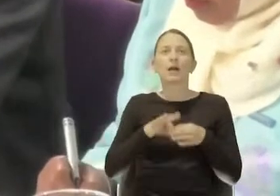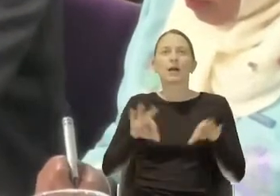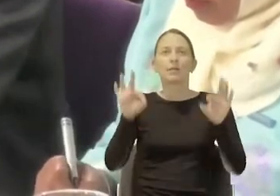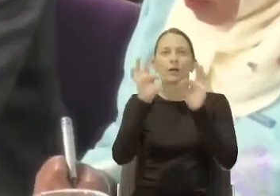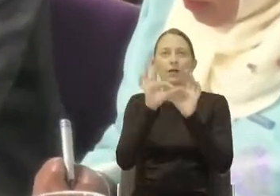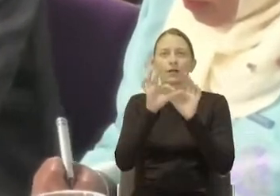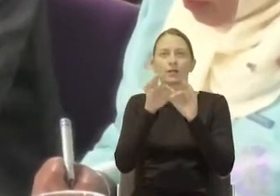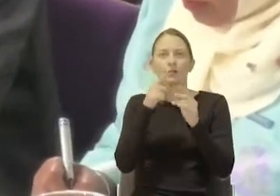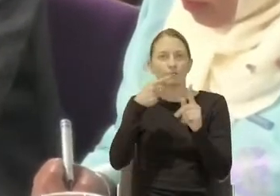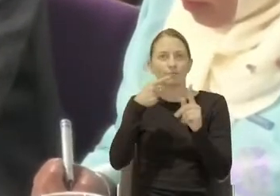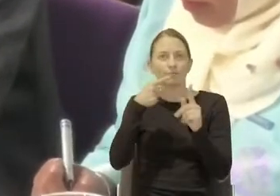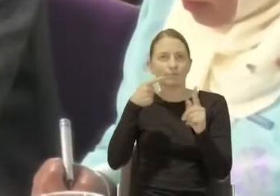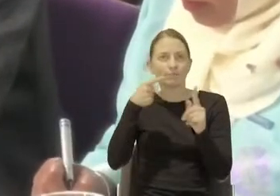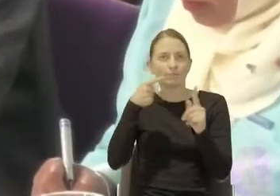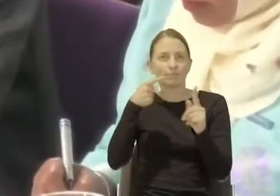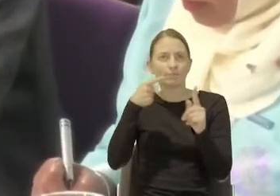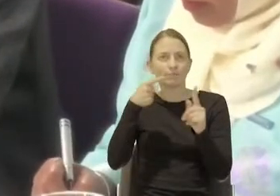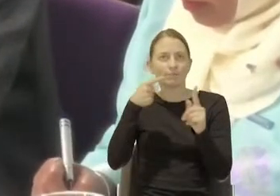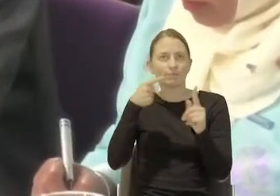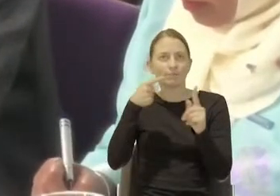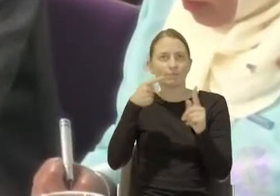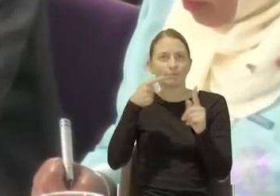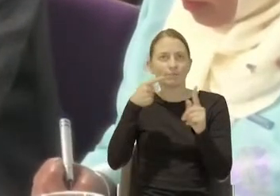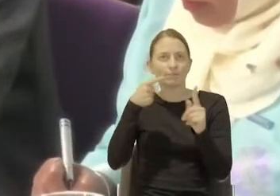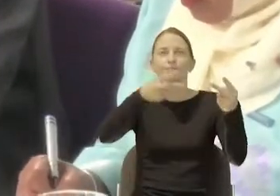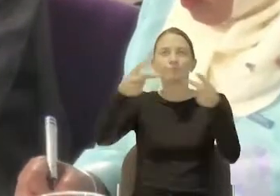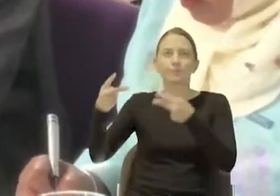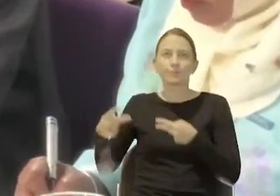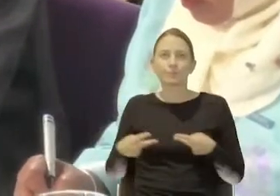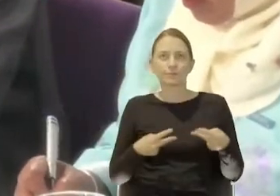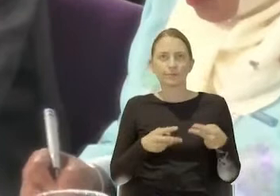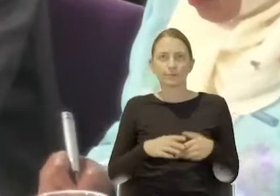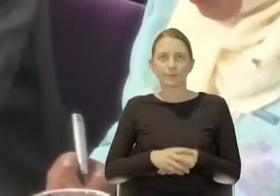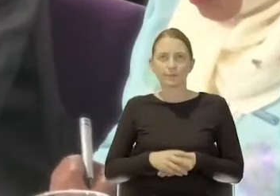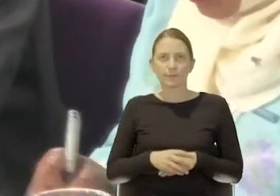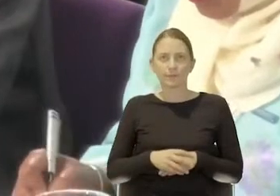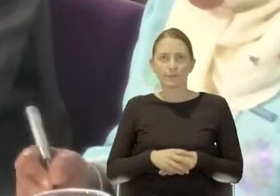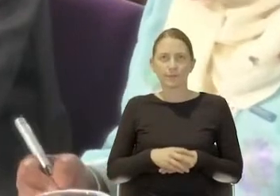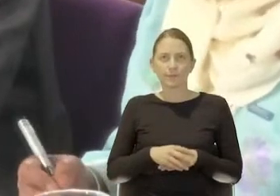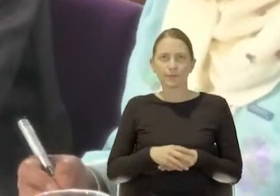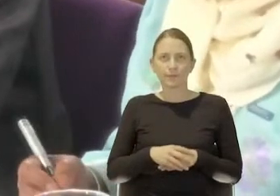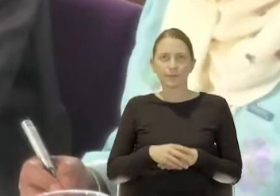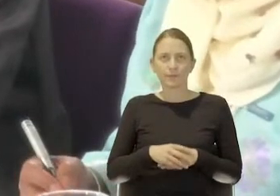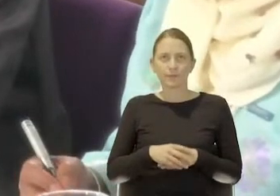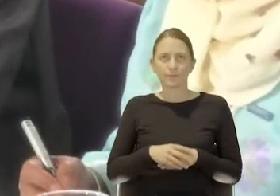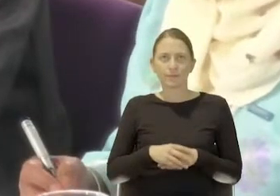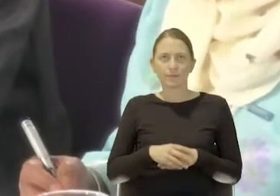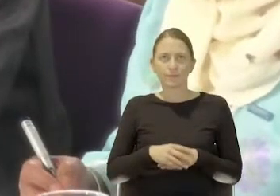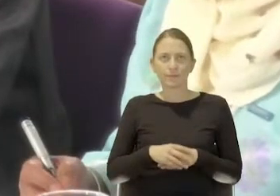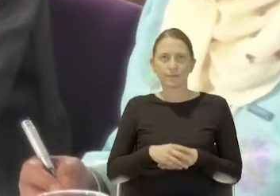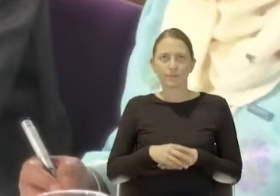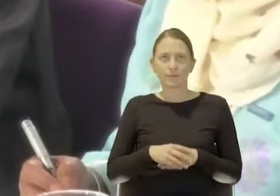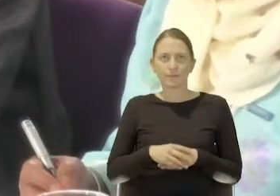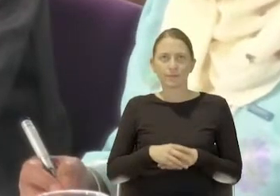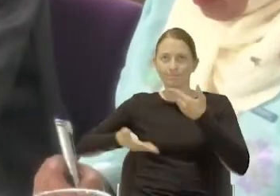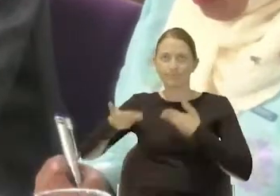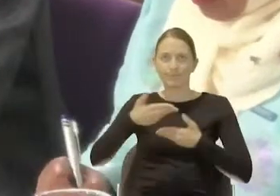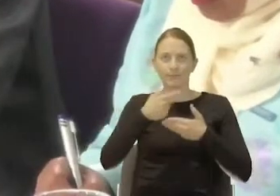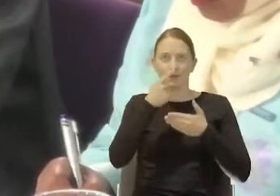wanted to convey to you is that through the coordinated efforts with the President of the General